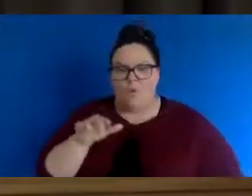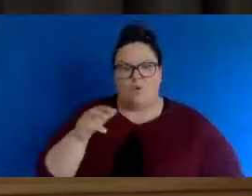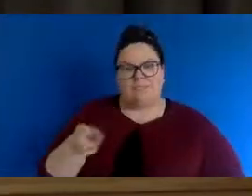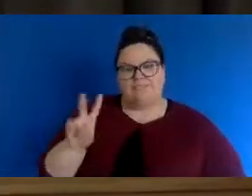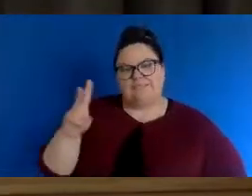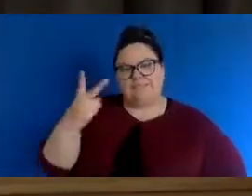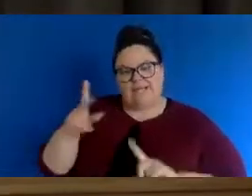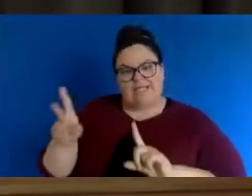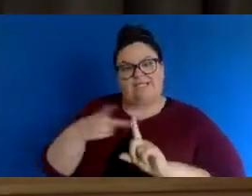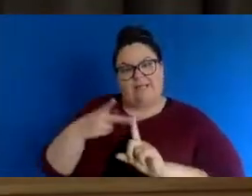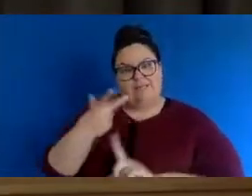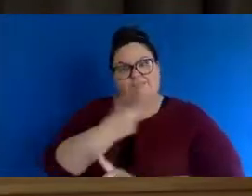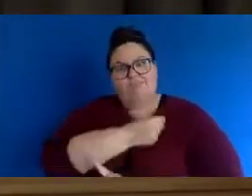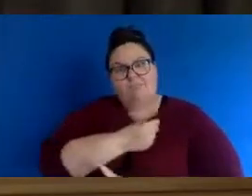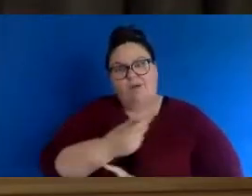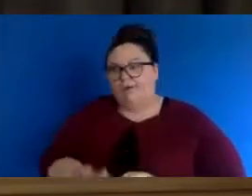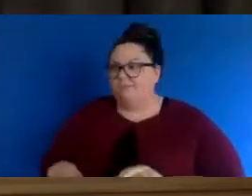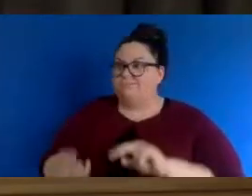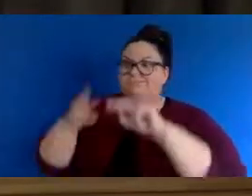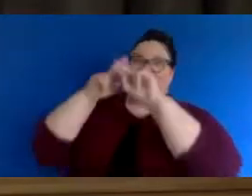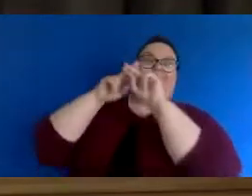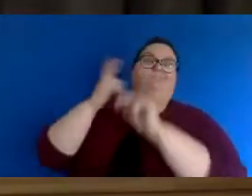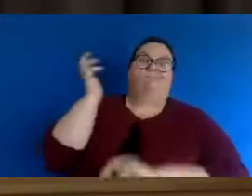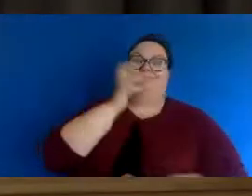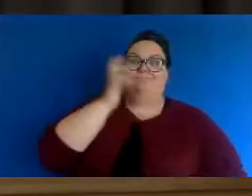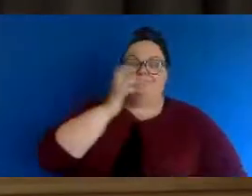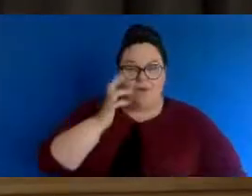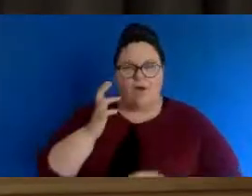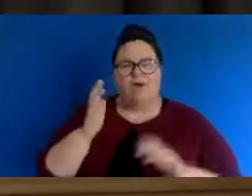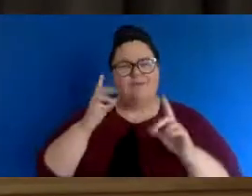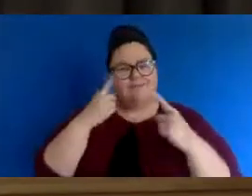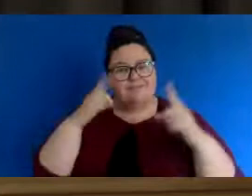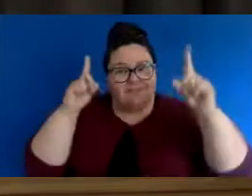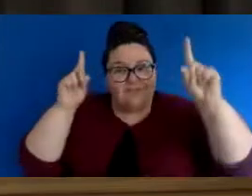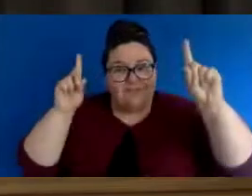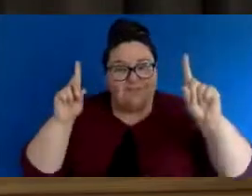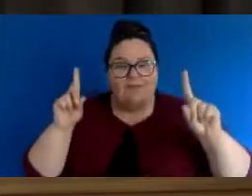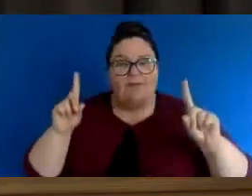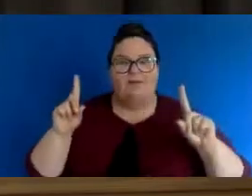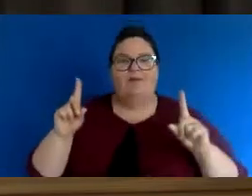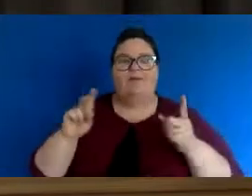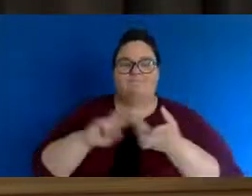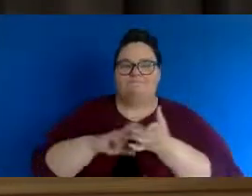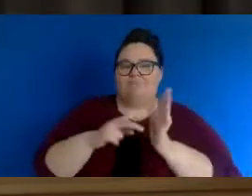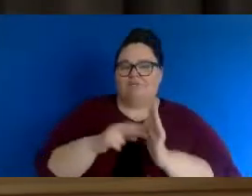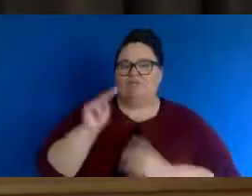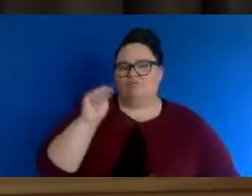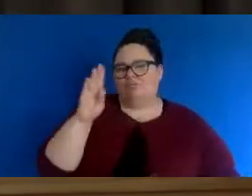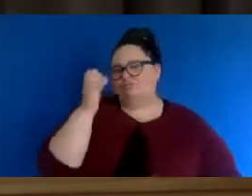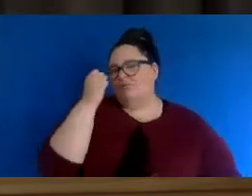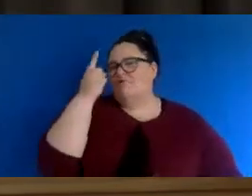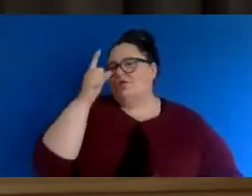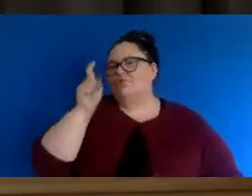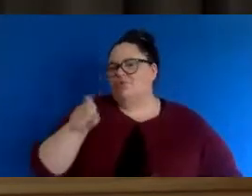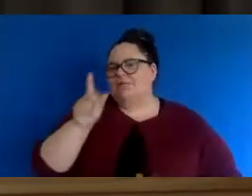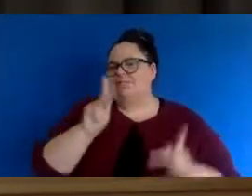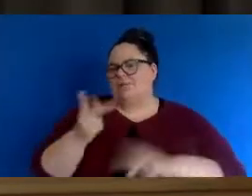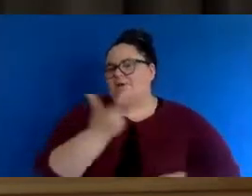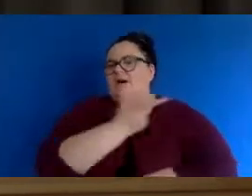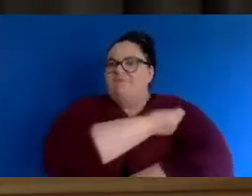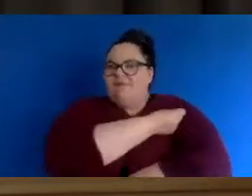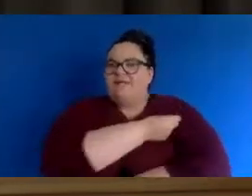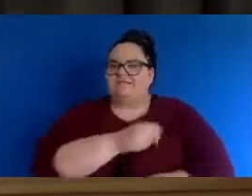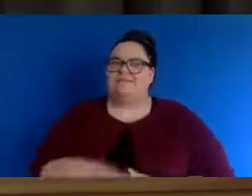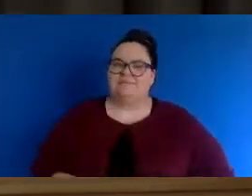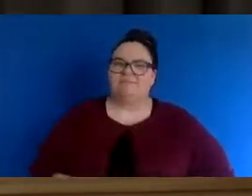second doses are really ramping up and going so well, that I think New Brunswickers understand that we need this